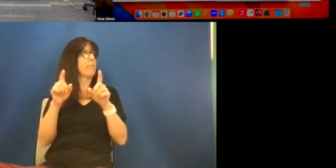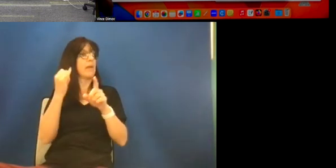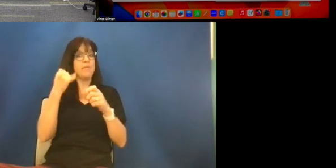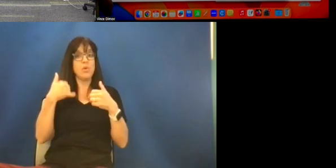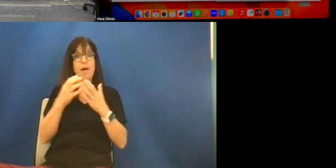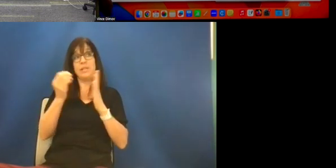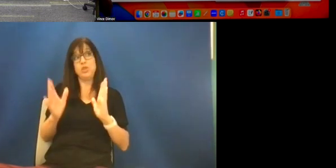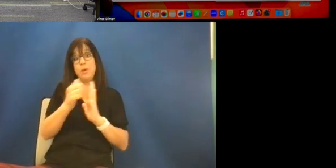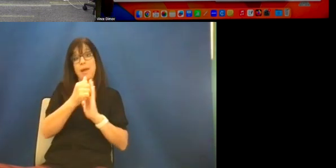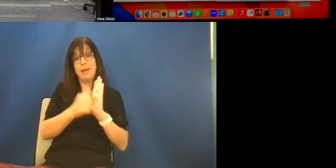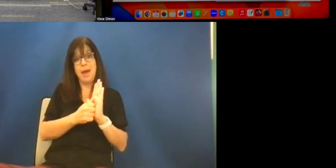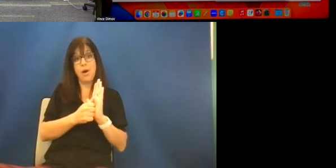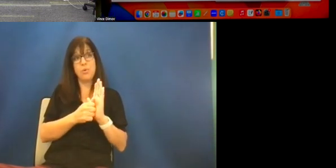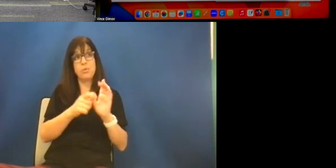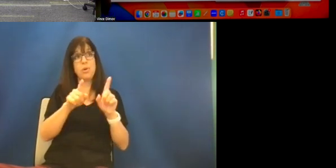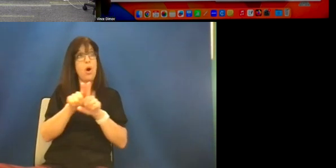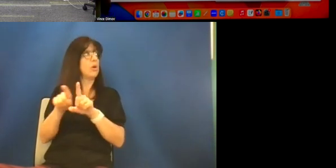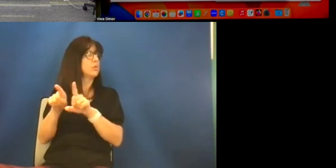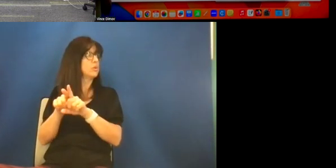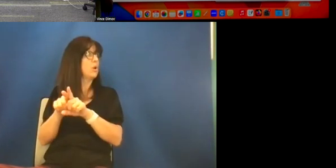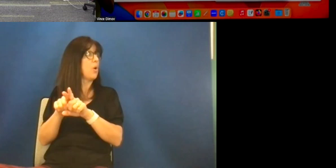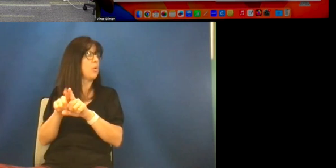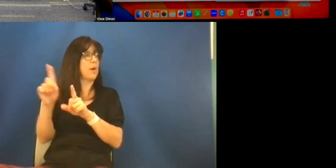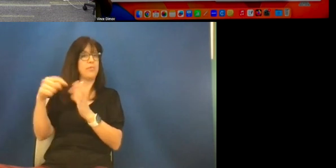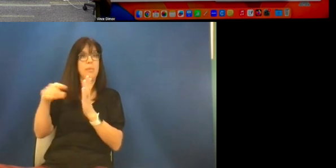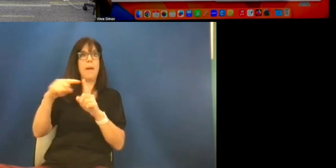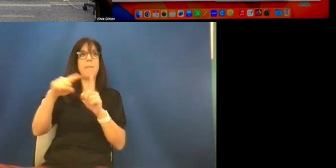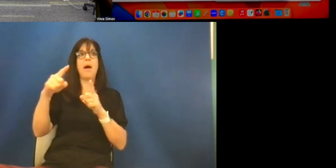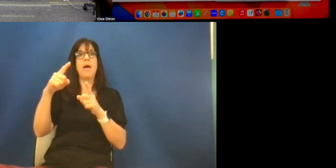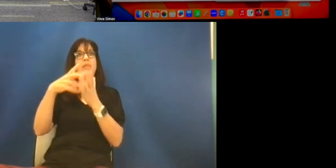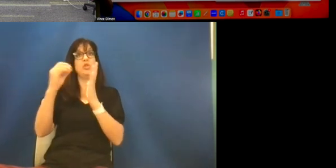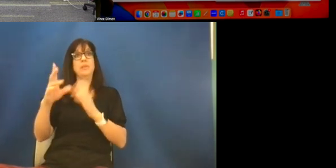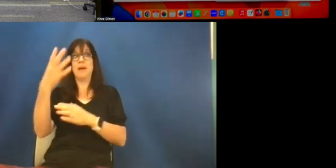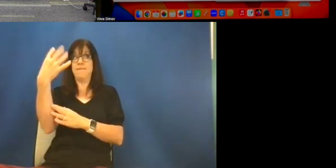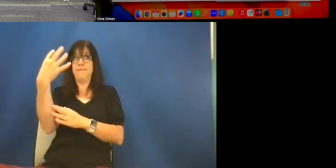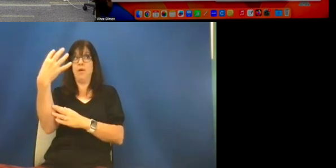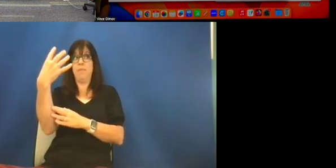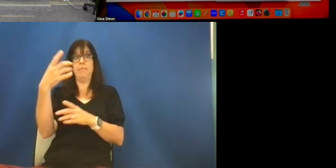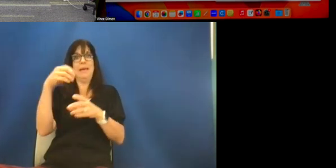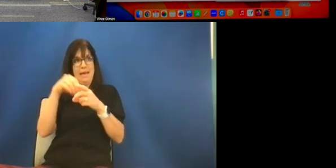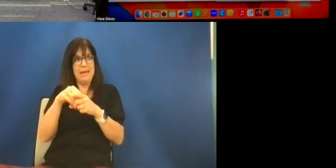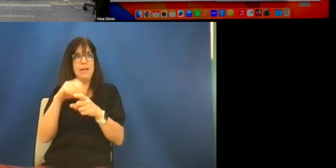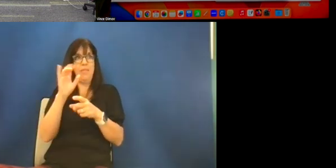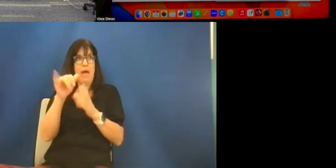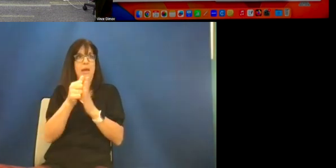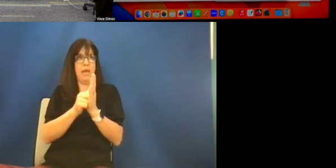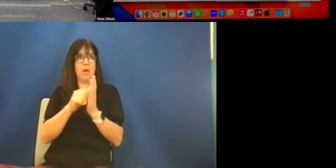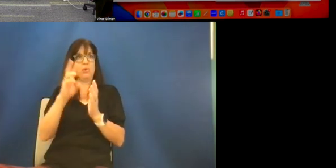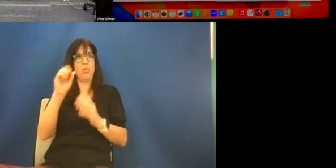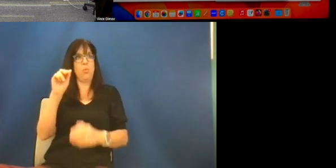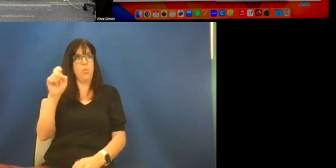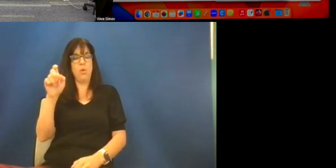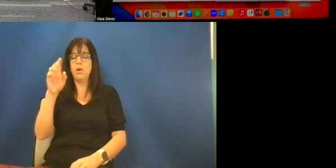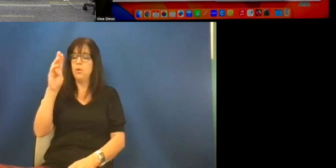student account, which is also paid, but the students can film video right within the Wakelet, which is pretty cool. So